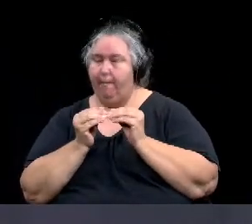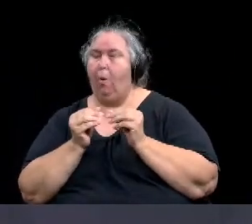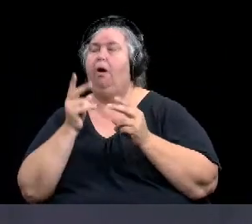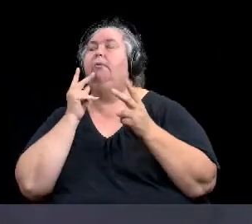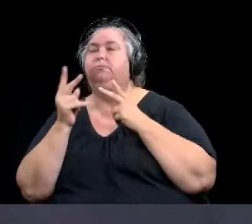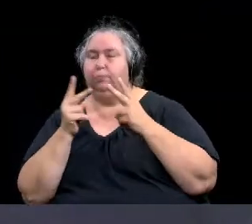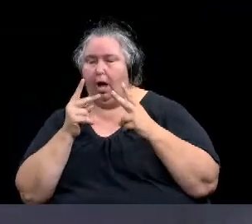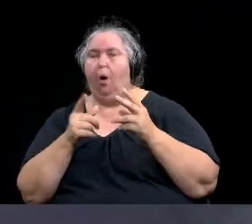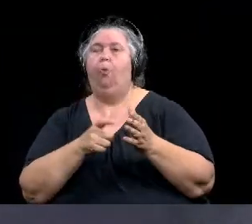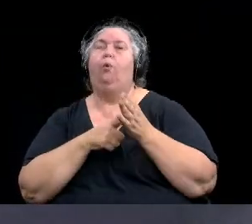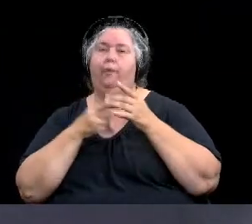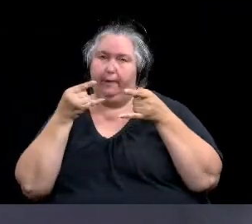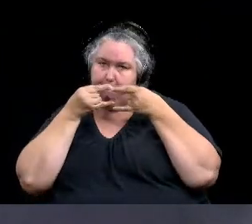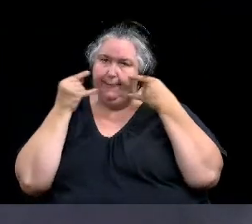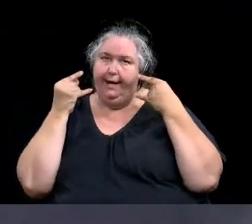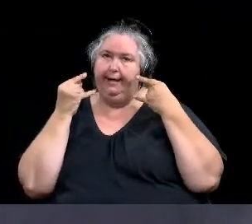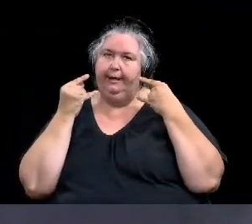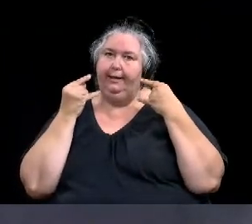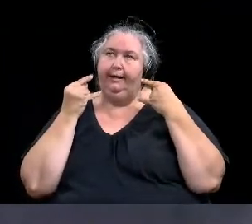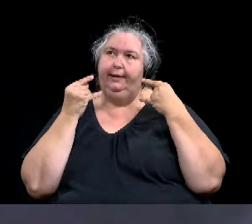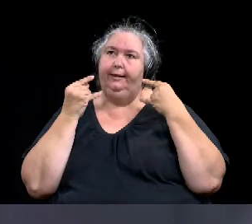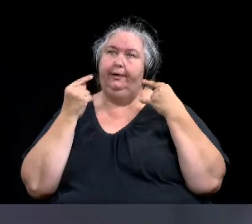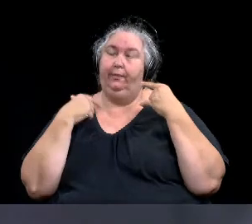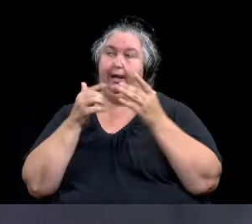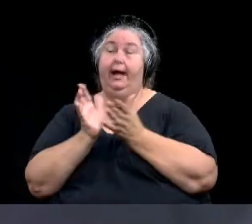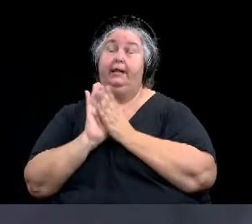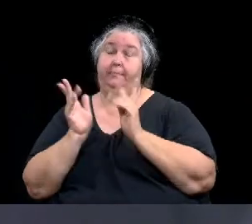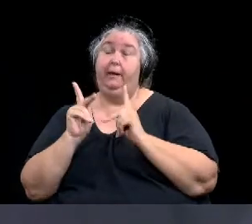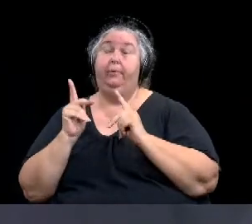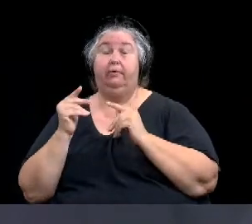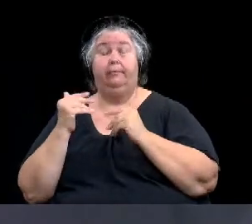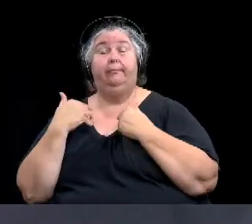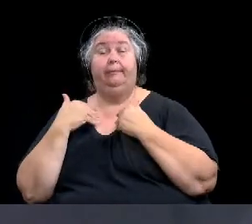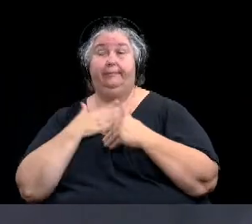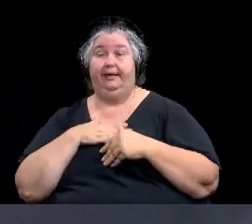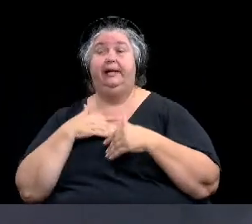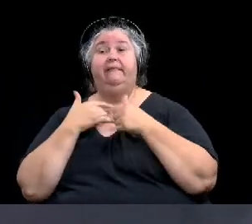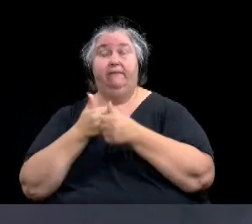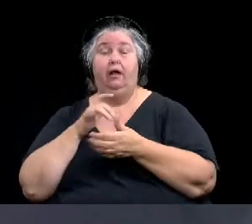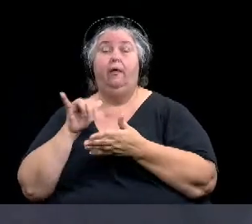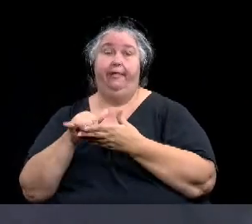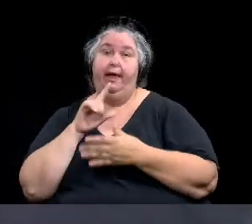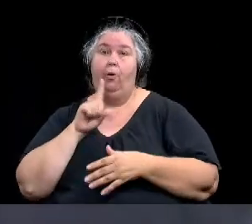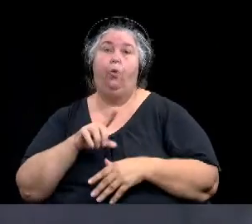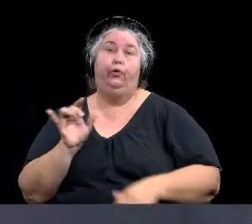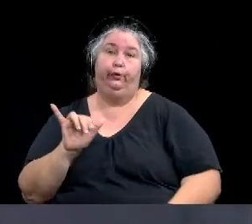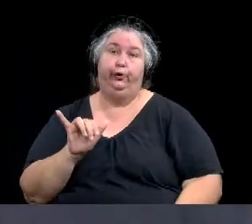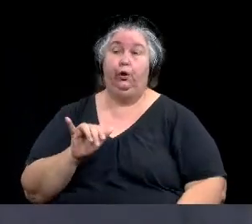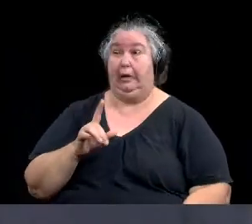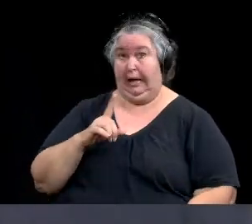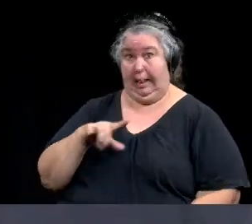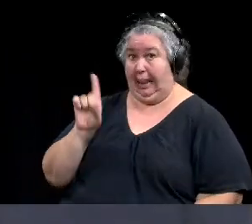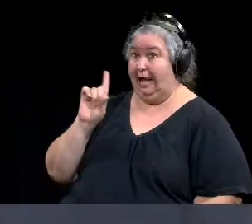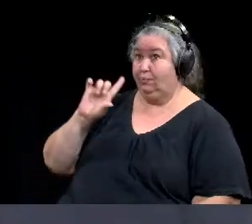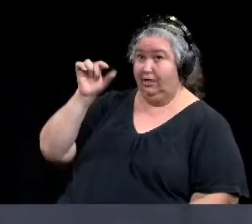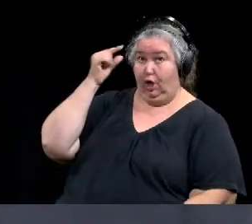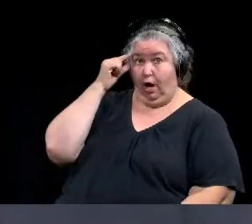and that we're asking people to do that, and they're now doing it. Last week, the governor